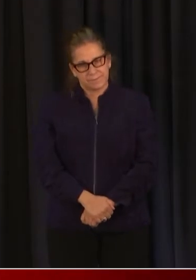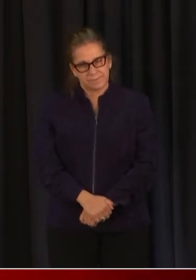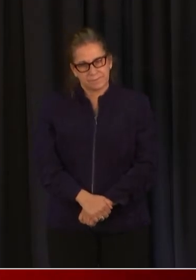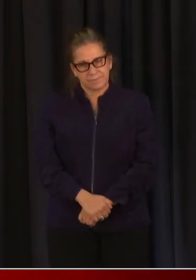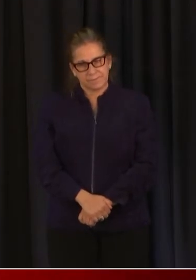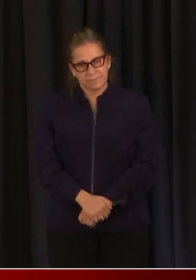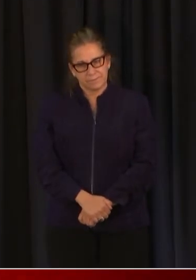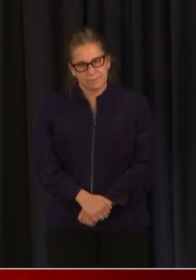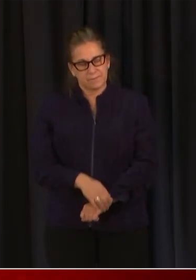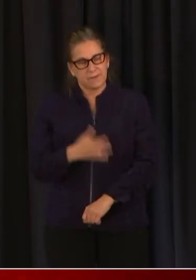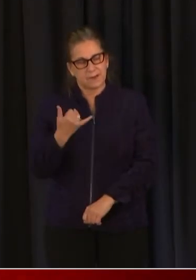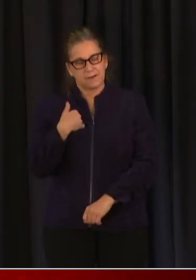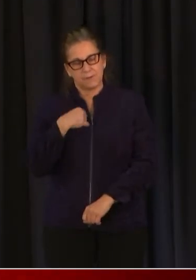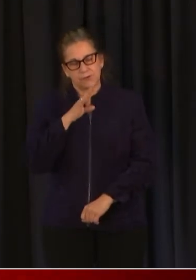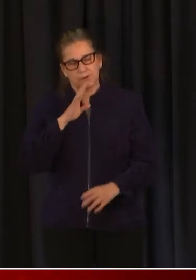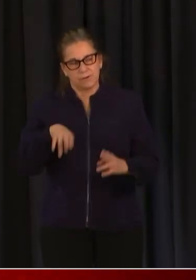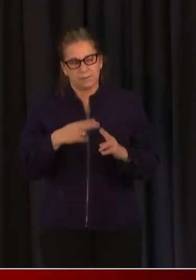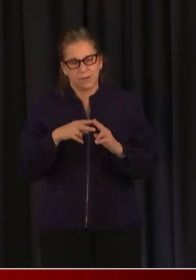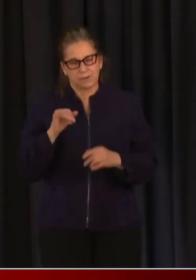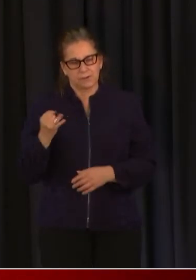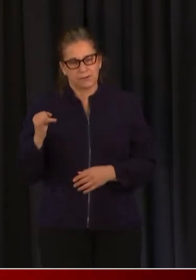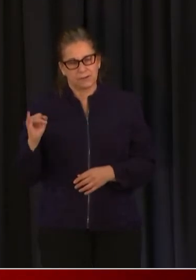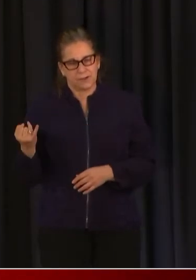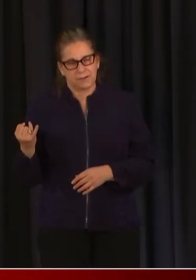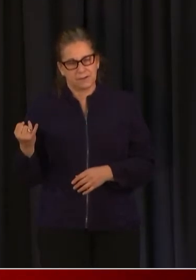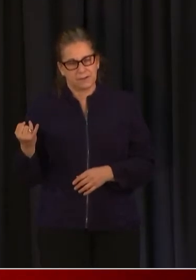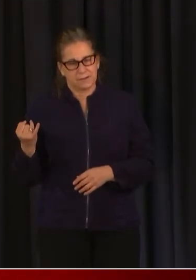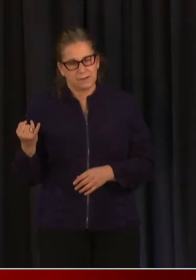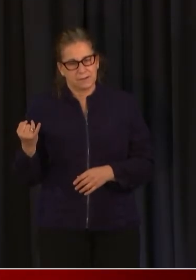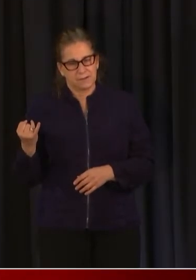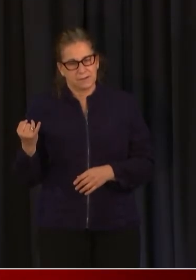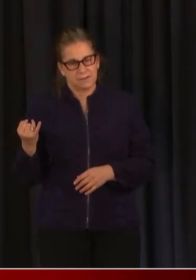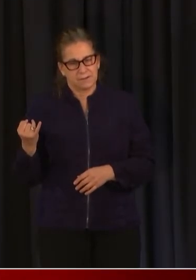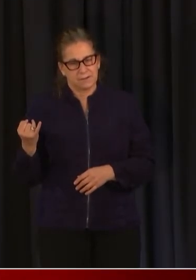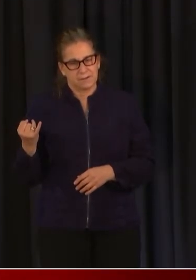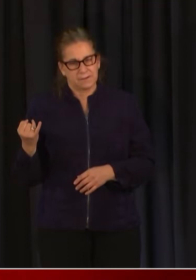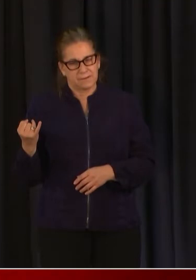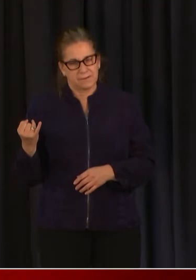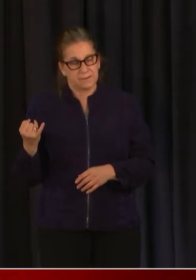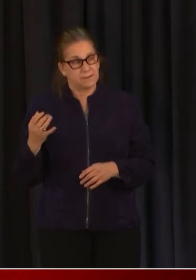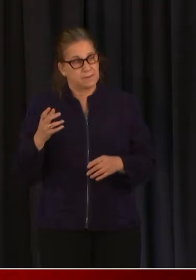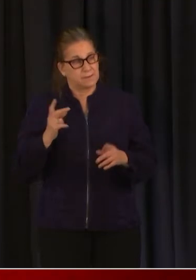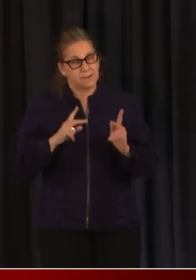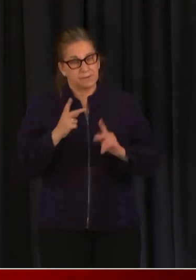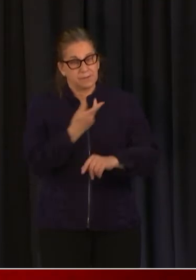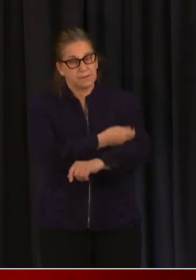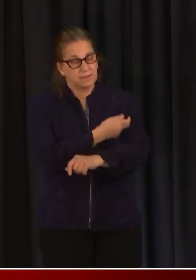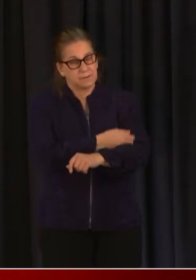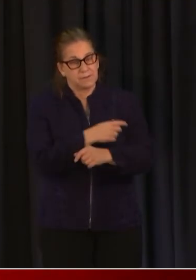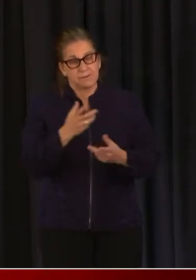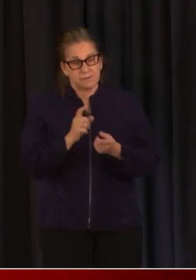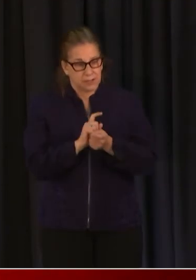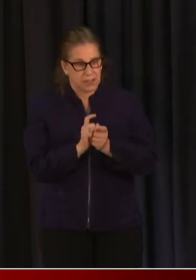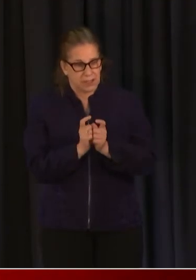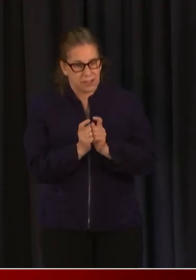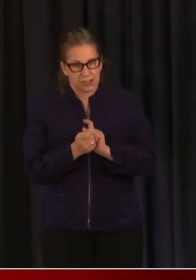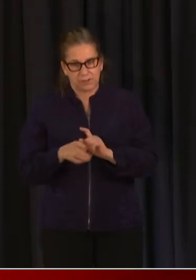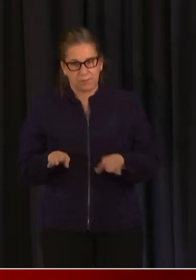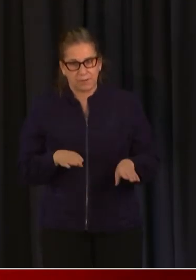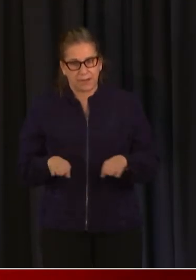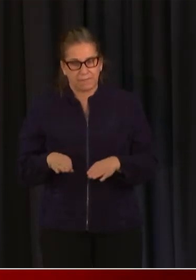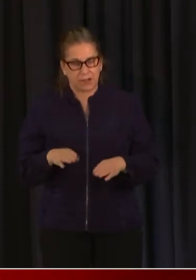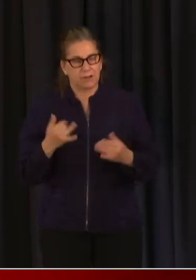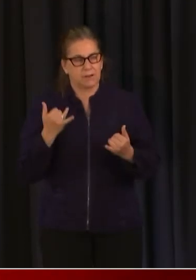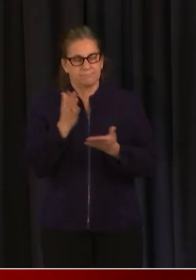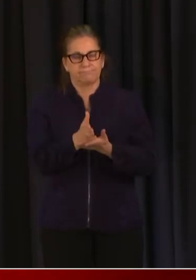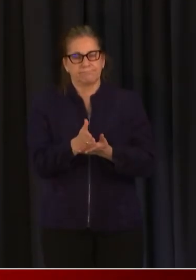for the J&J vaccine, have you noticed a change in behavior since the pause? I'm wondering if people